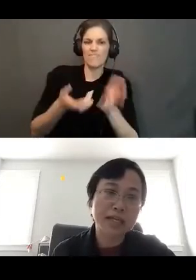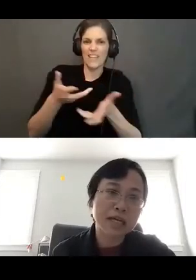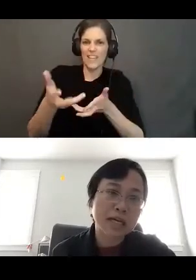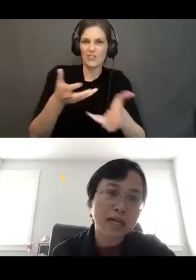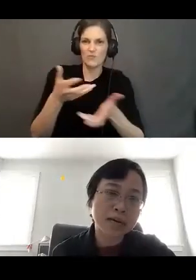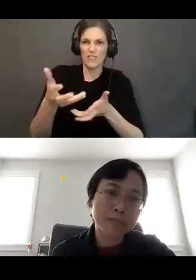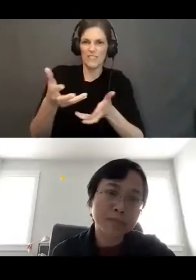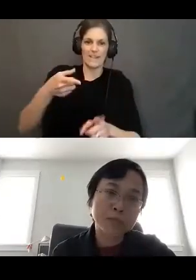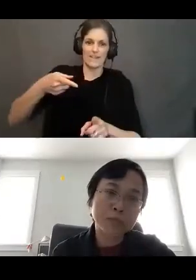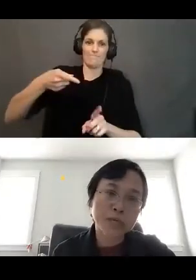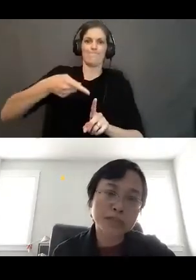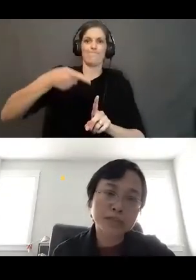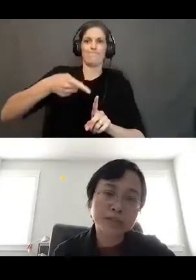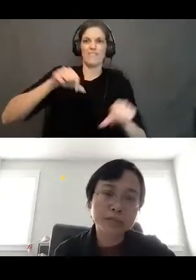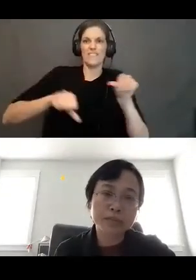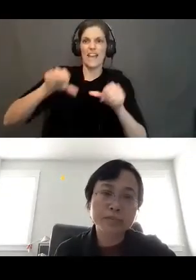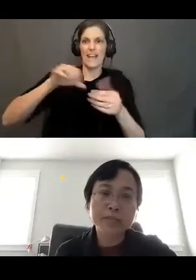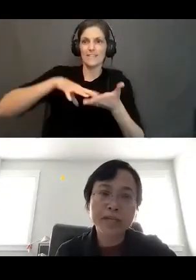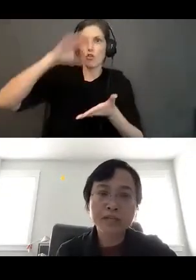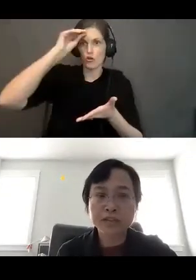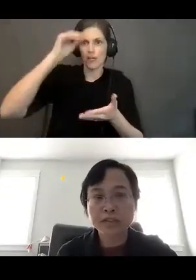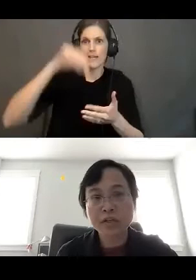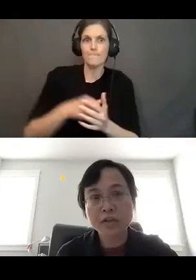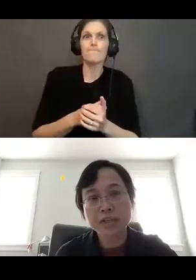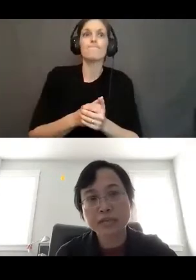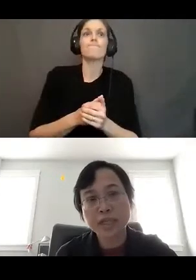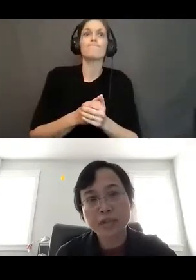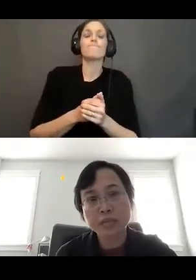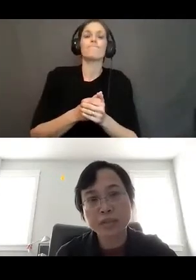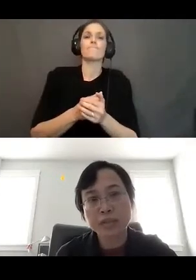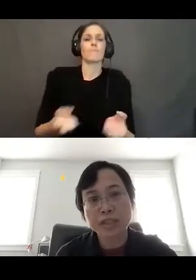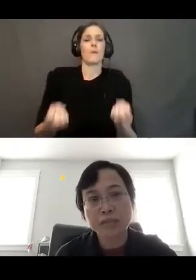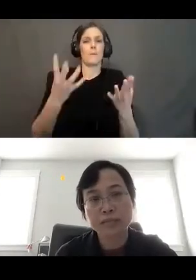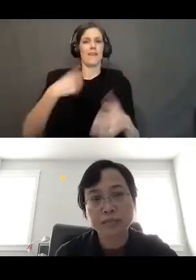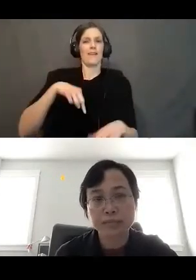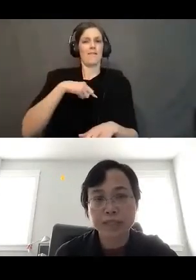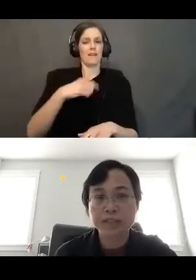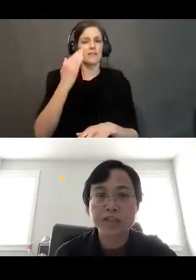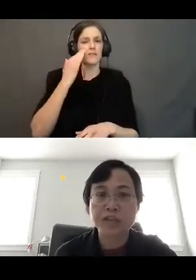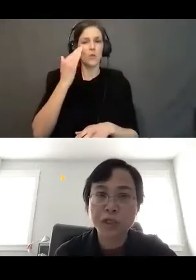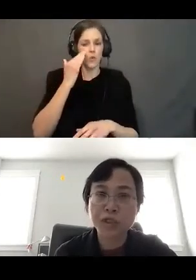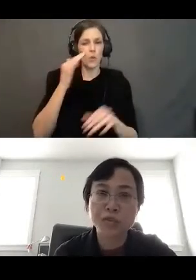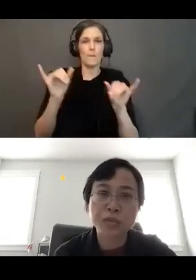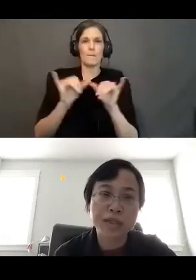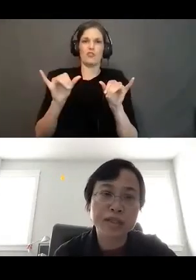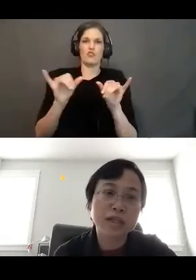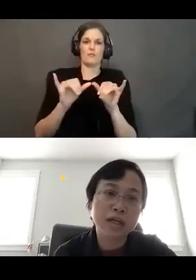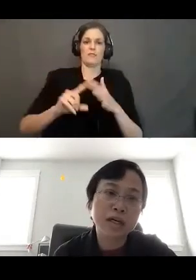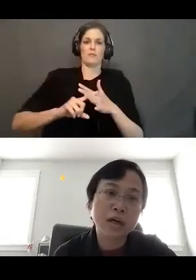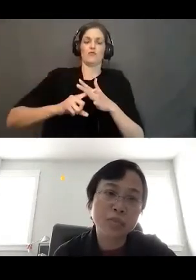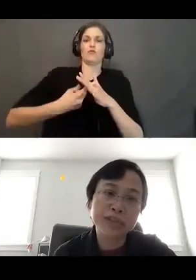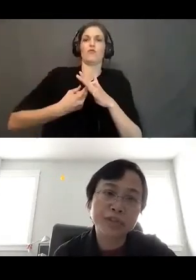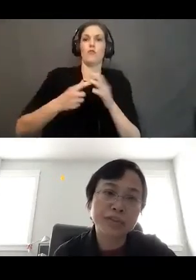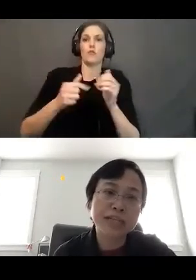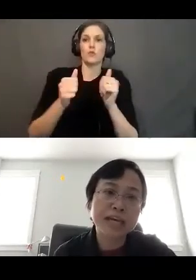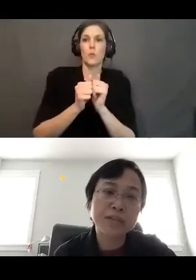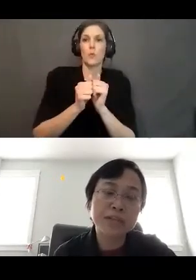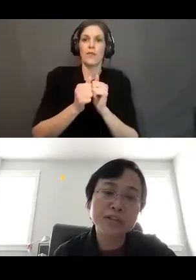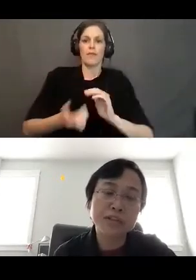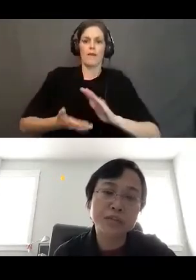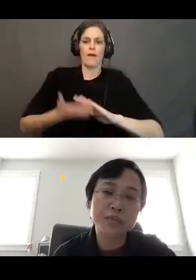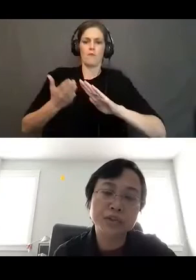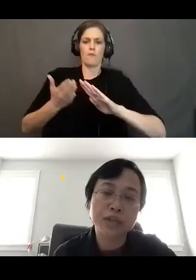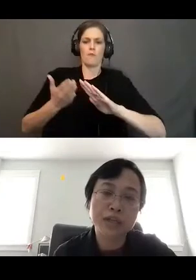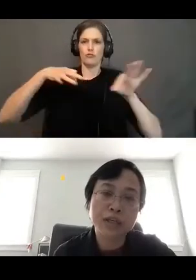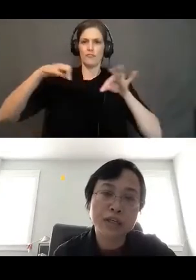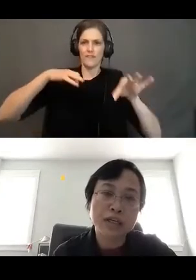especially? As many of us know, that measurement basically starts with operational